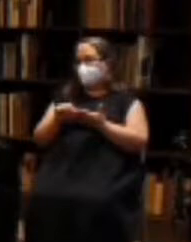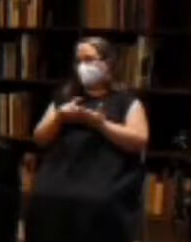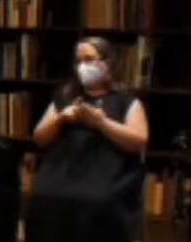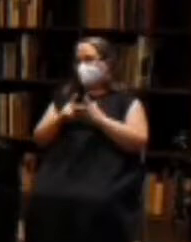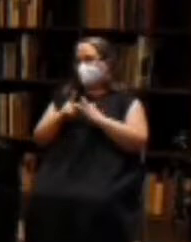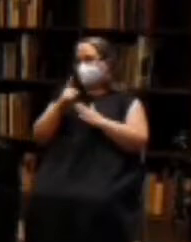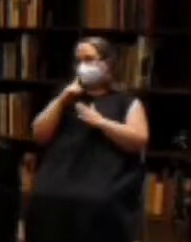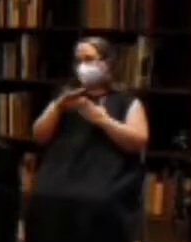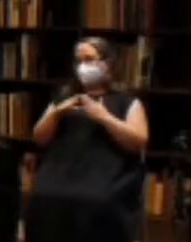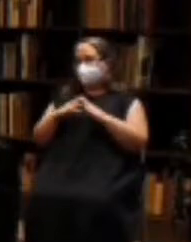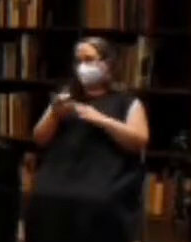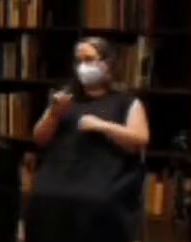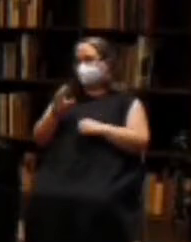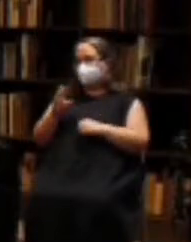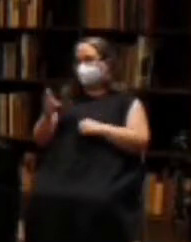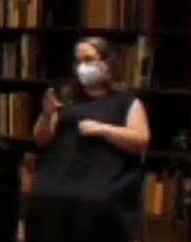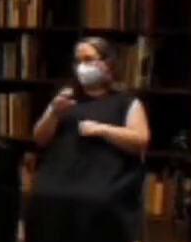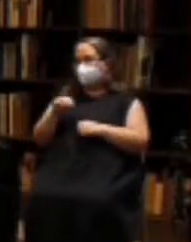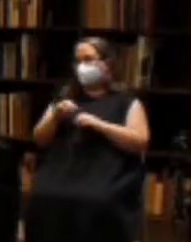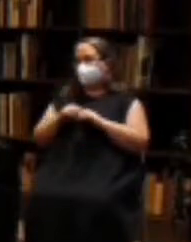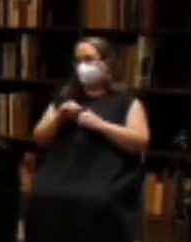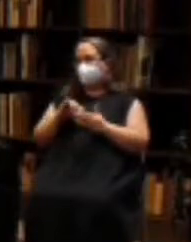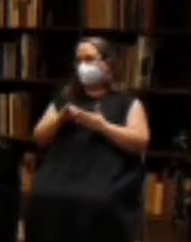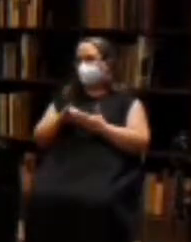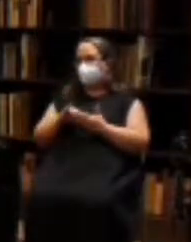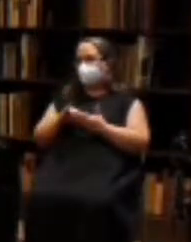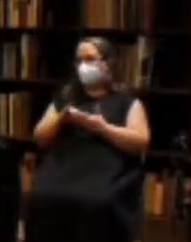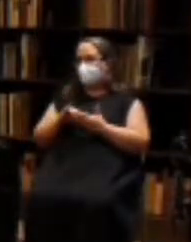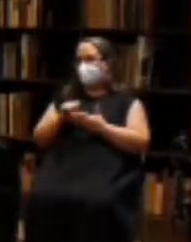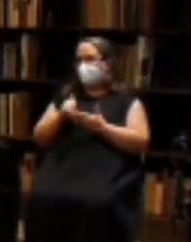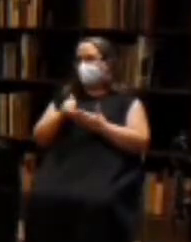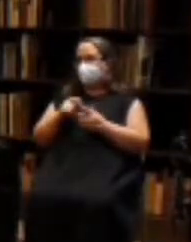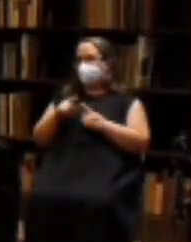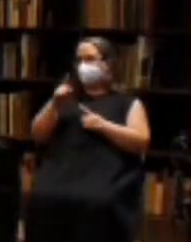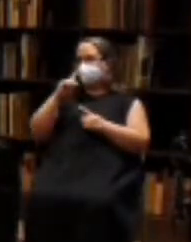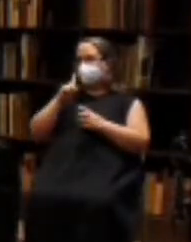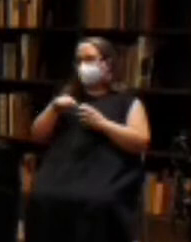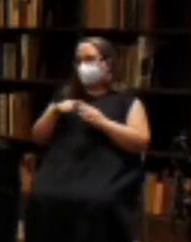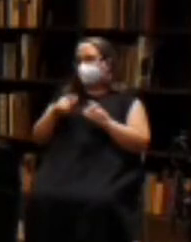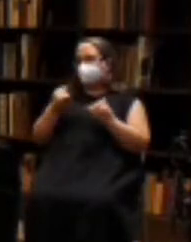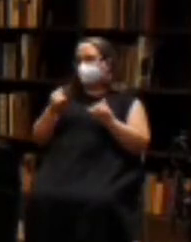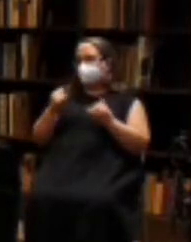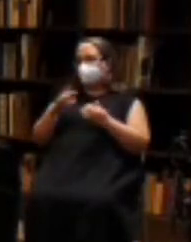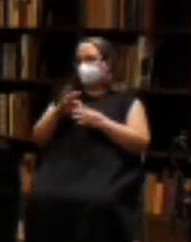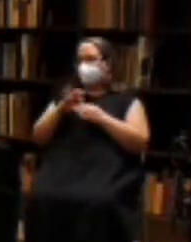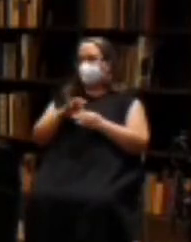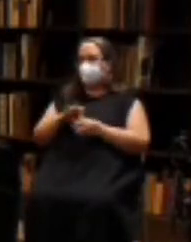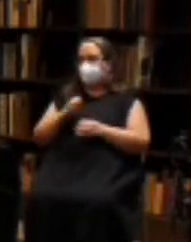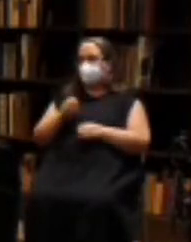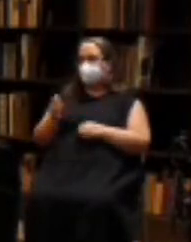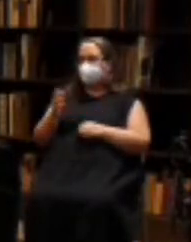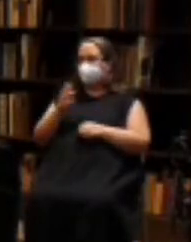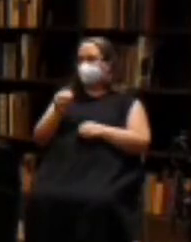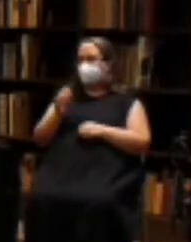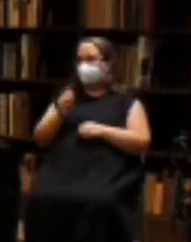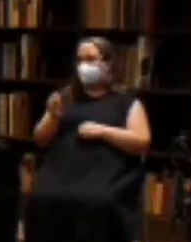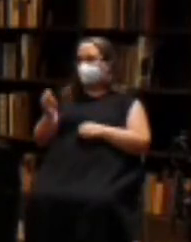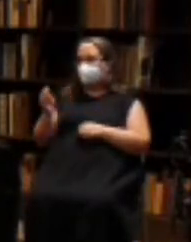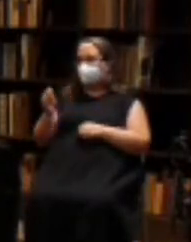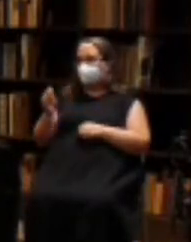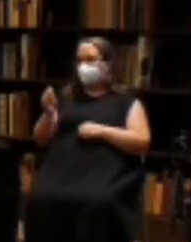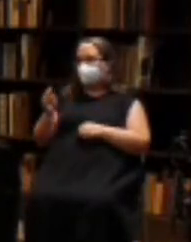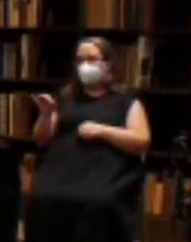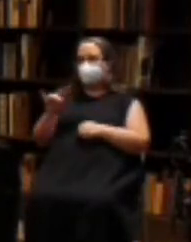means to cities like Baltimore, and how that can help us think today about grounding things in the material